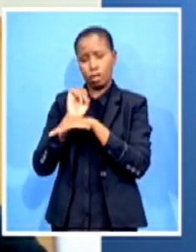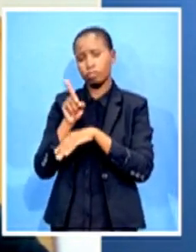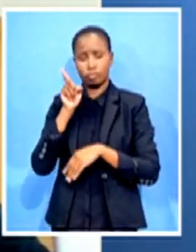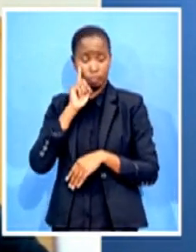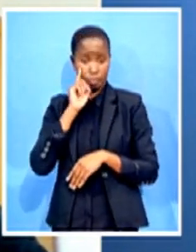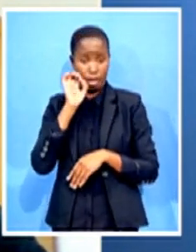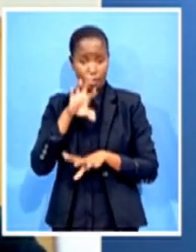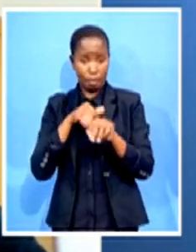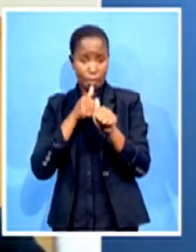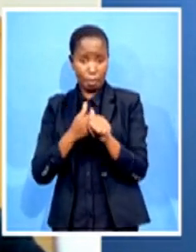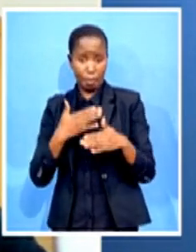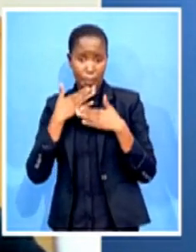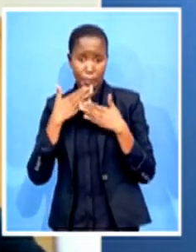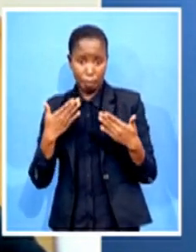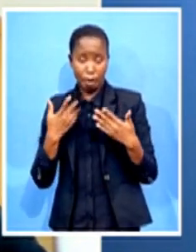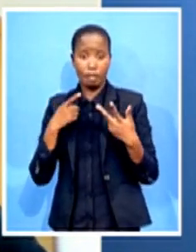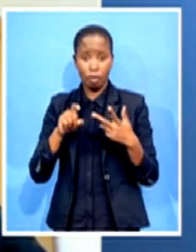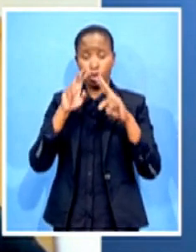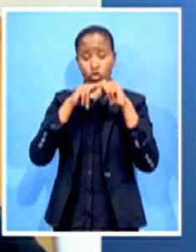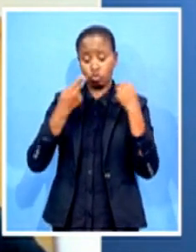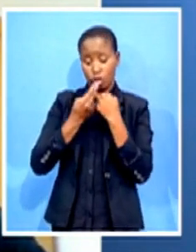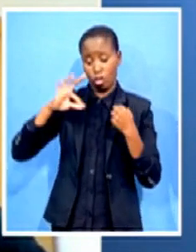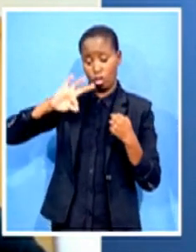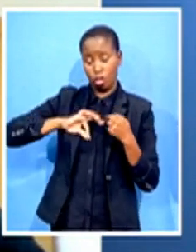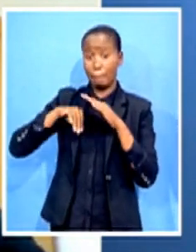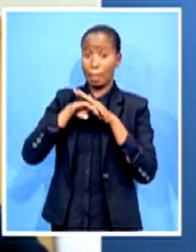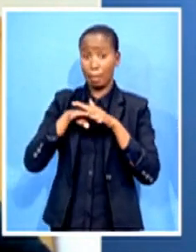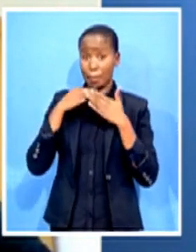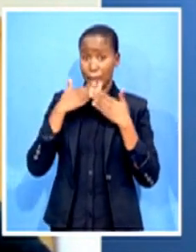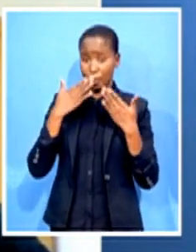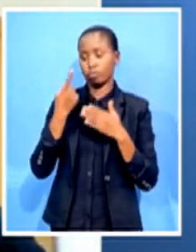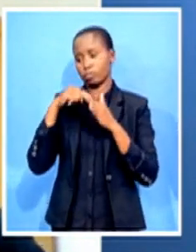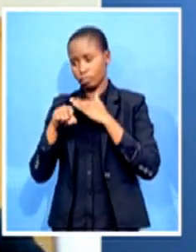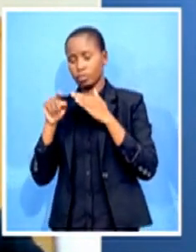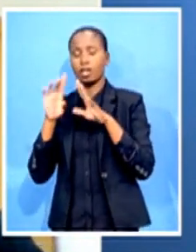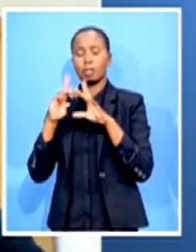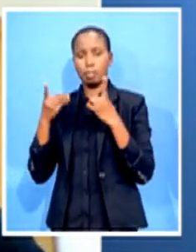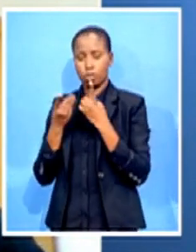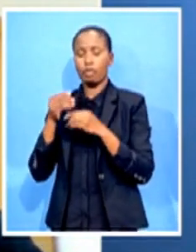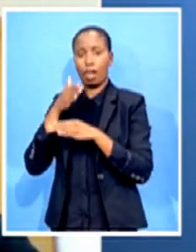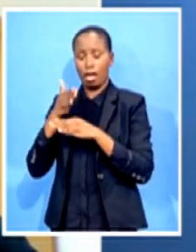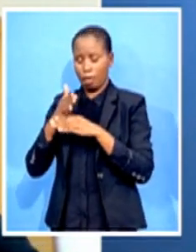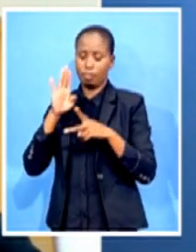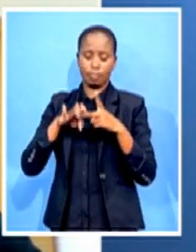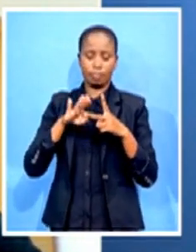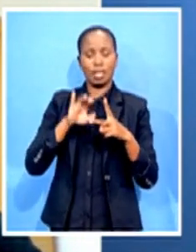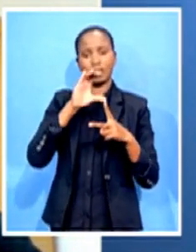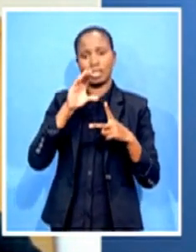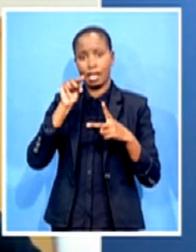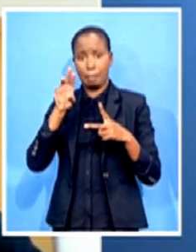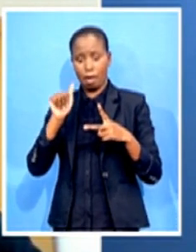lodge a complaint with the Department of Labor, to lodge a complaint also with the CCMA. We also have a good relationship as an organization